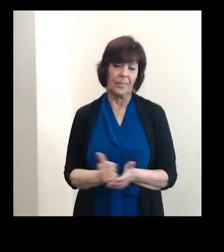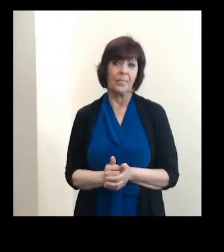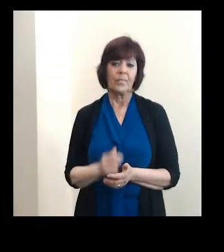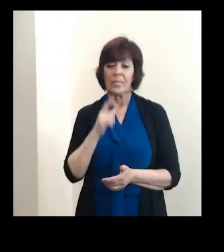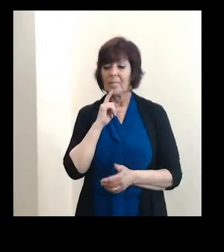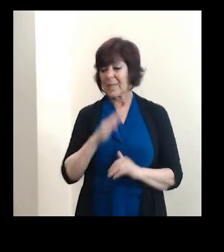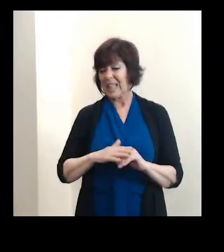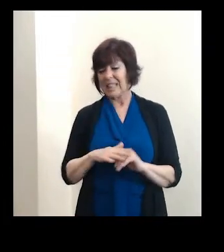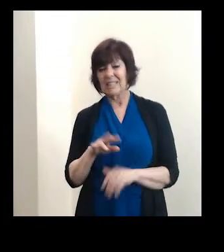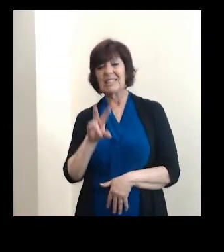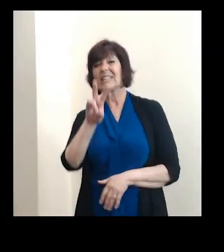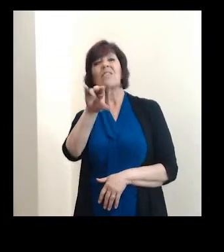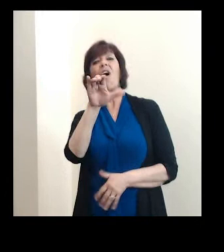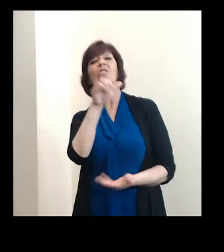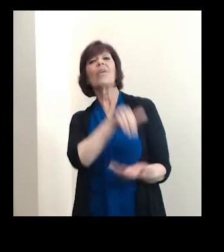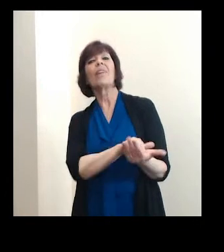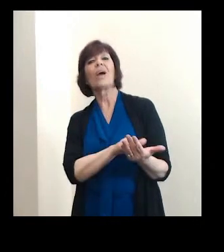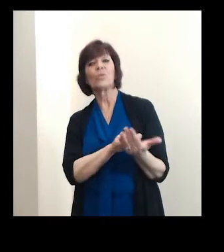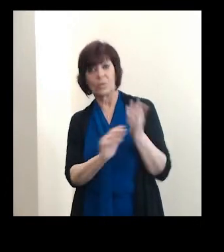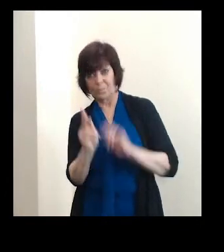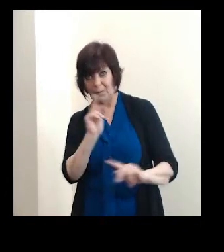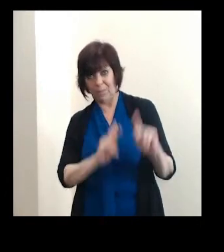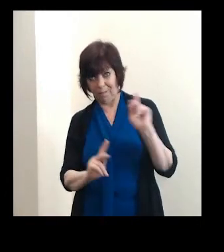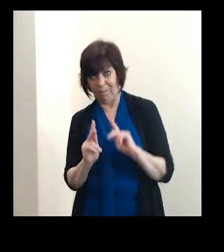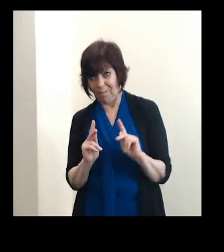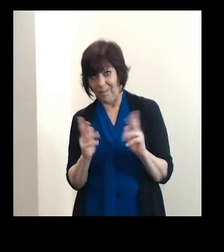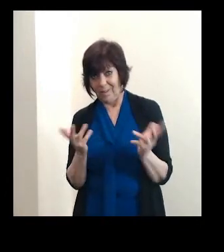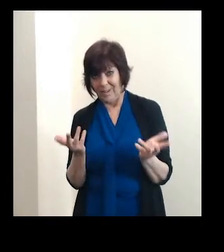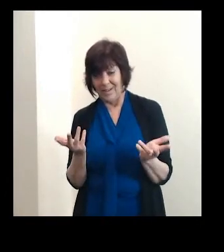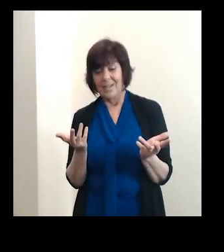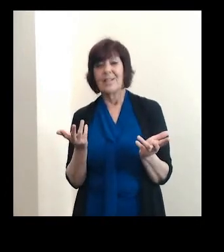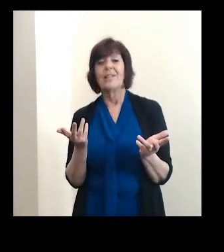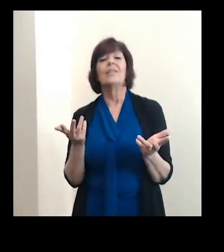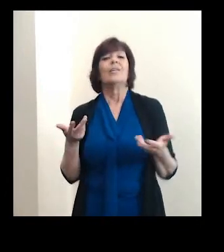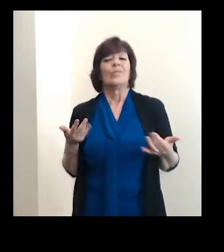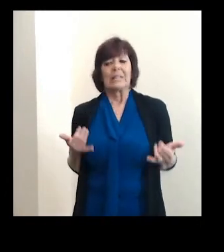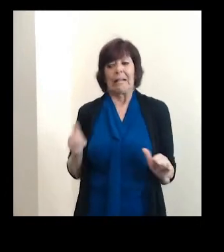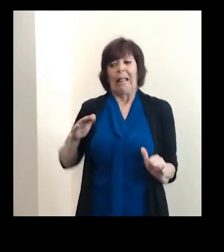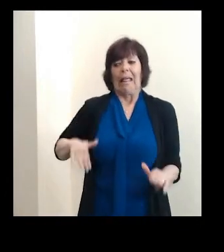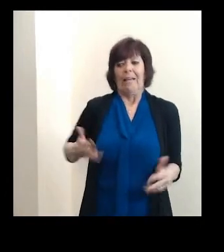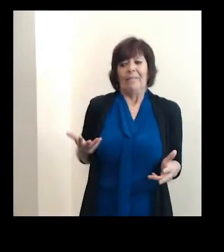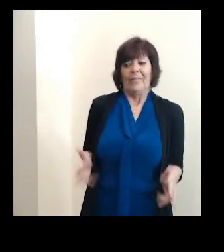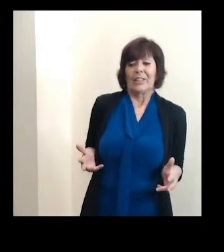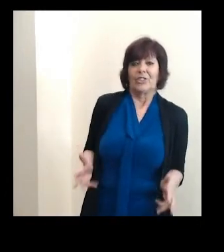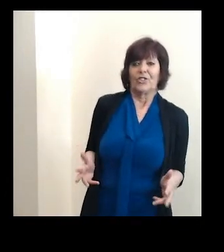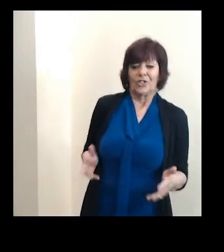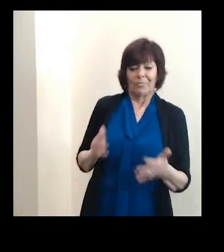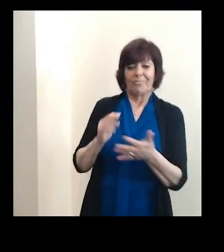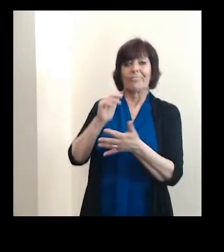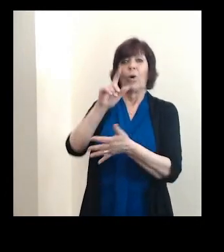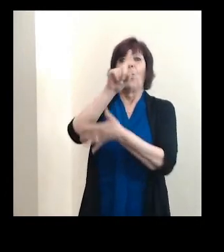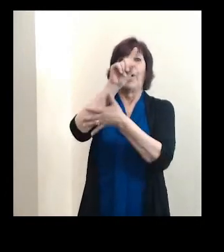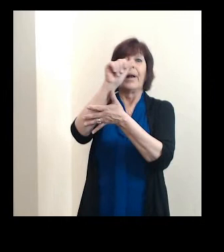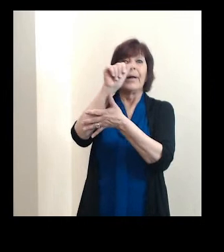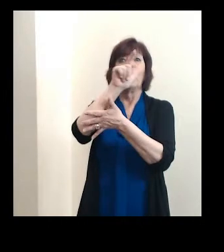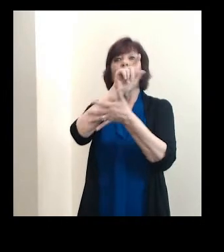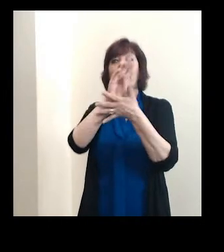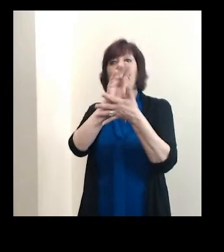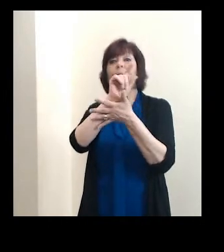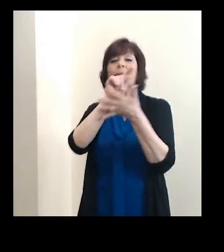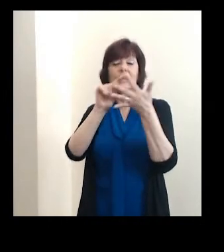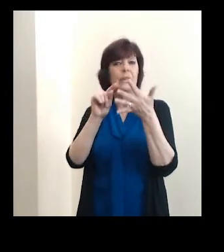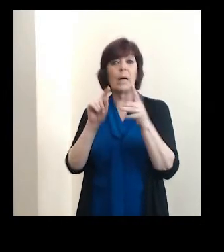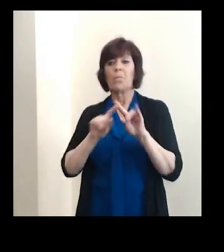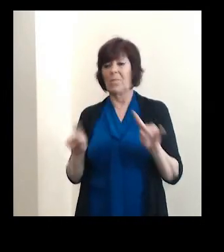least 700,000 total people. And we still haven't finished some of the categories, though we've done pretty good. But at